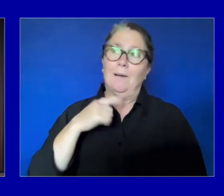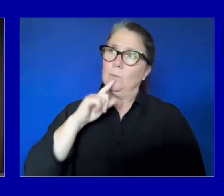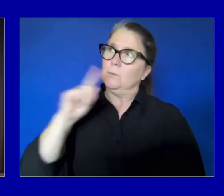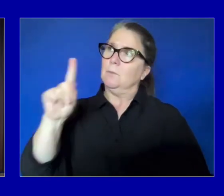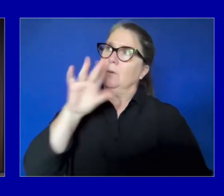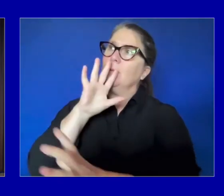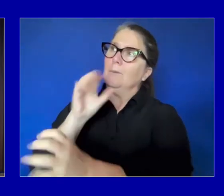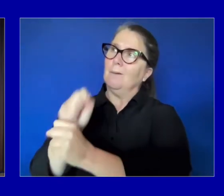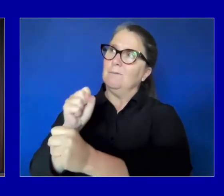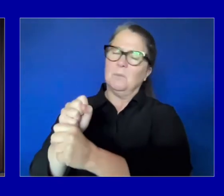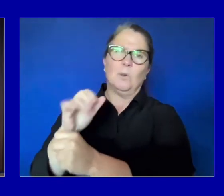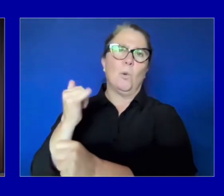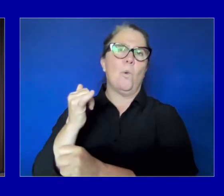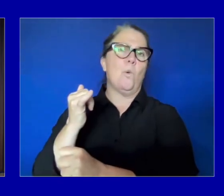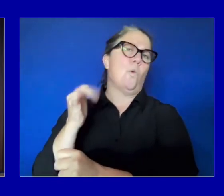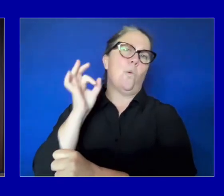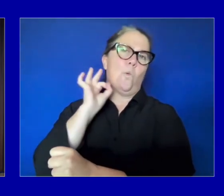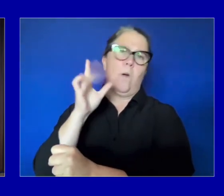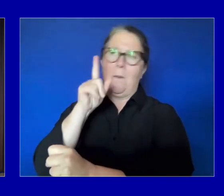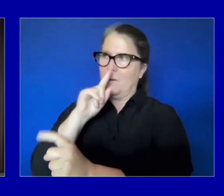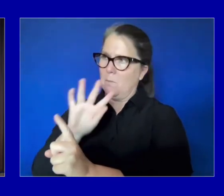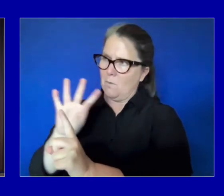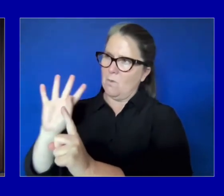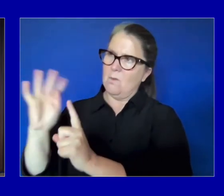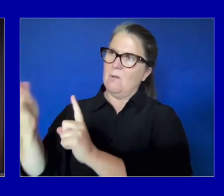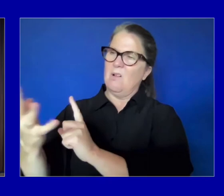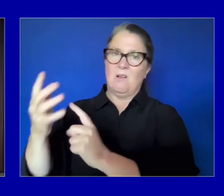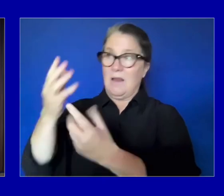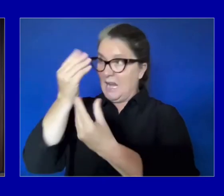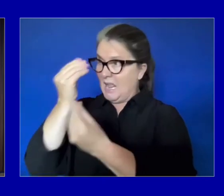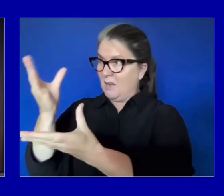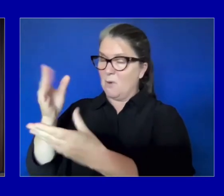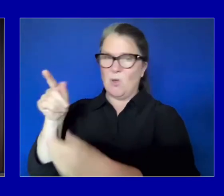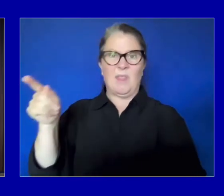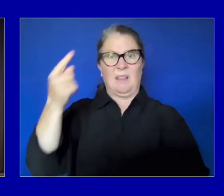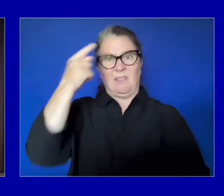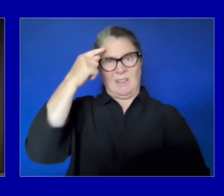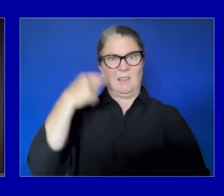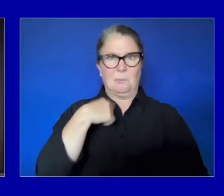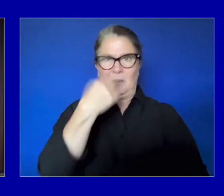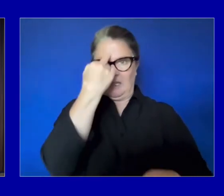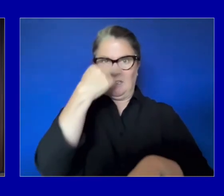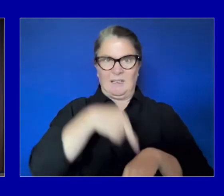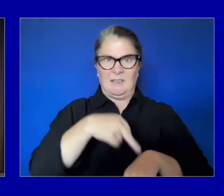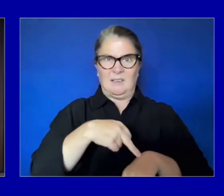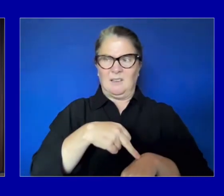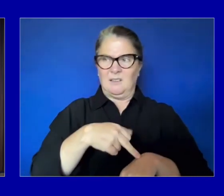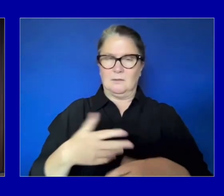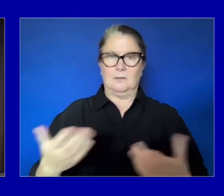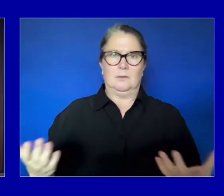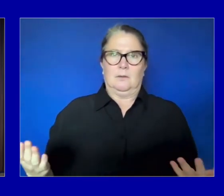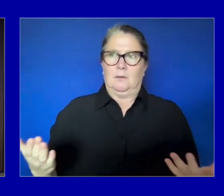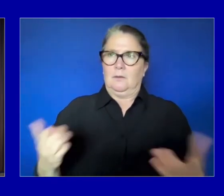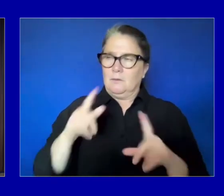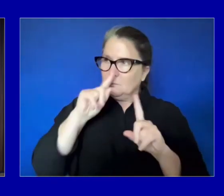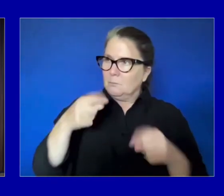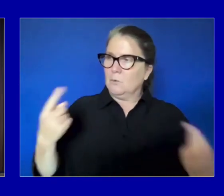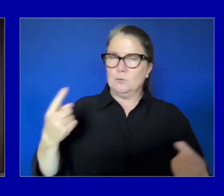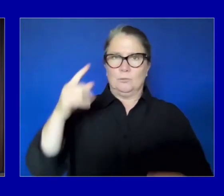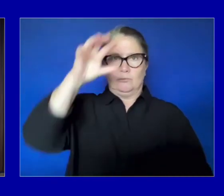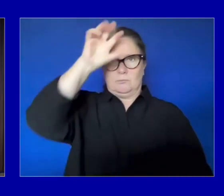Um, because you know, they're expecting us to know everything about Aboriginality and we don't, uh, but